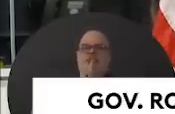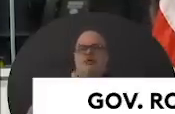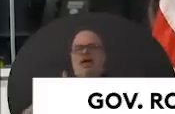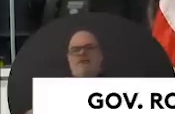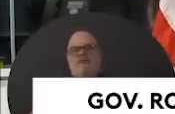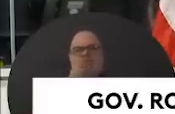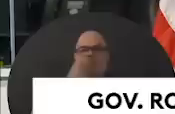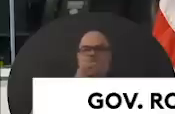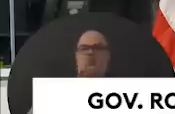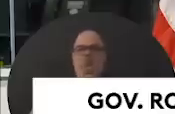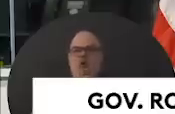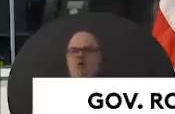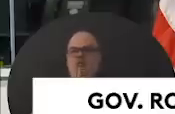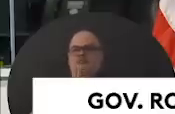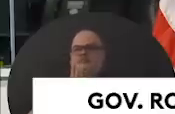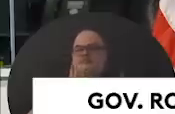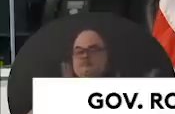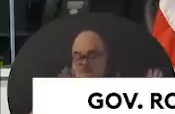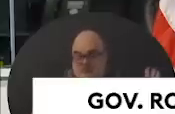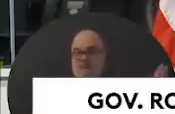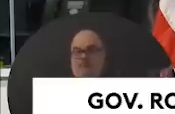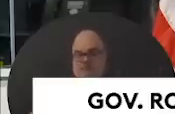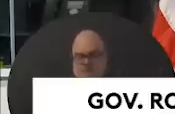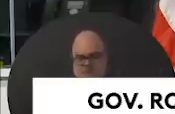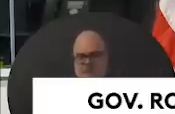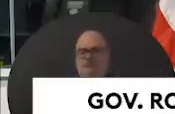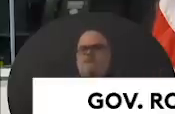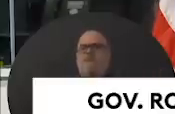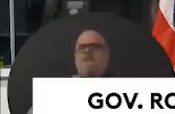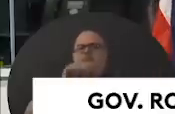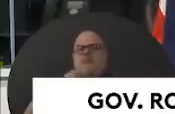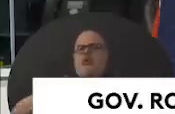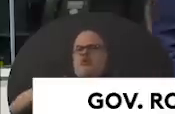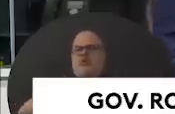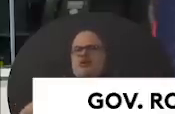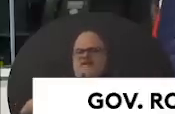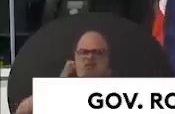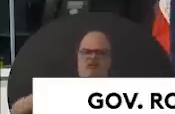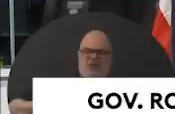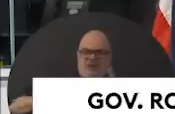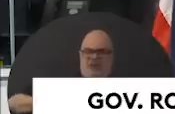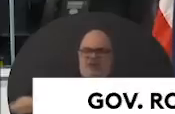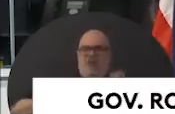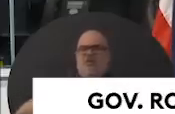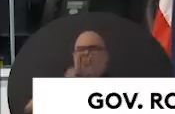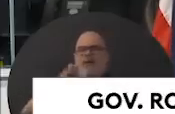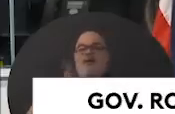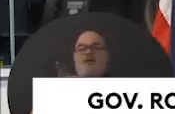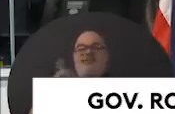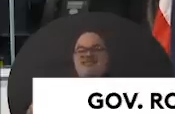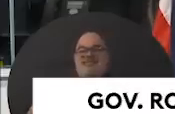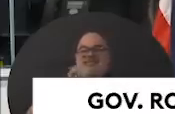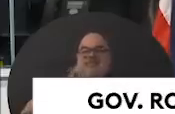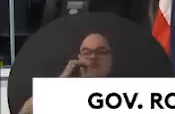it. Specifically in the area of food and water, we are loading, and by today we will have loaded 360 trailers